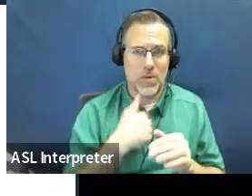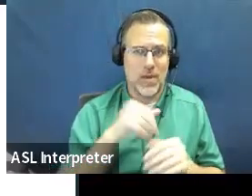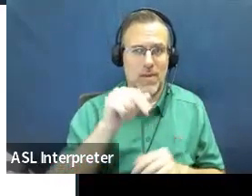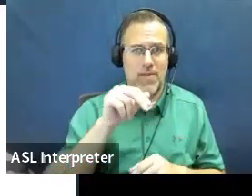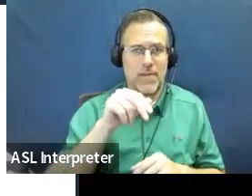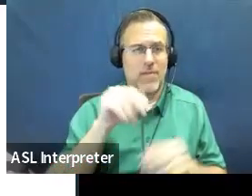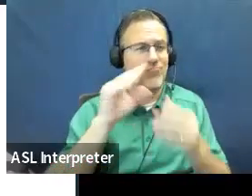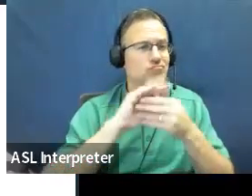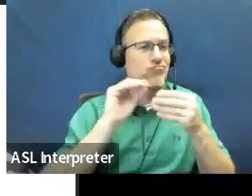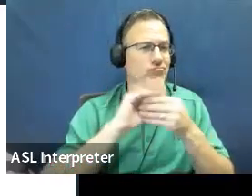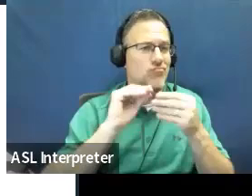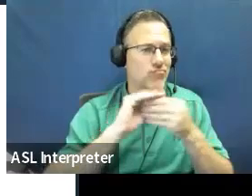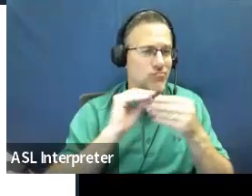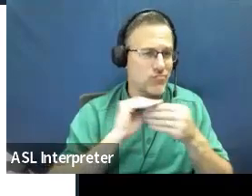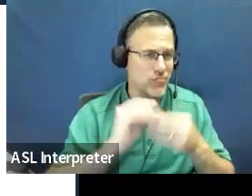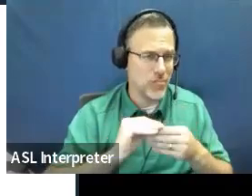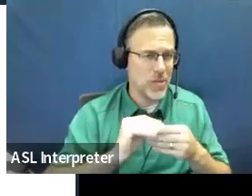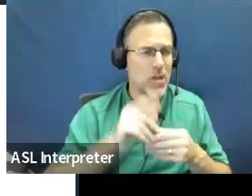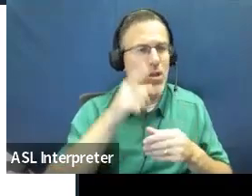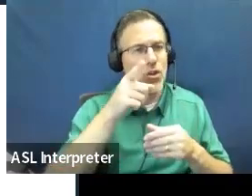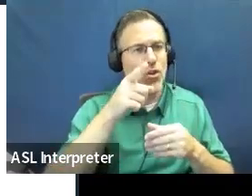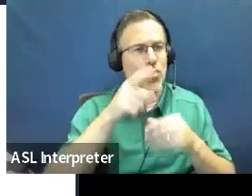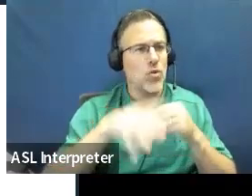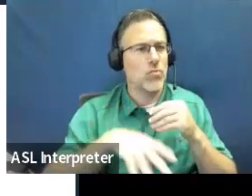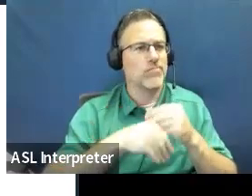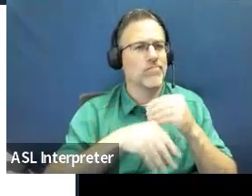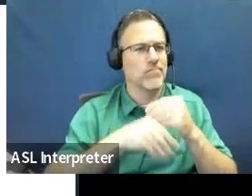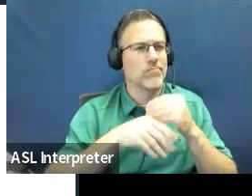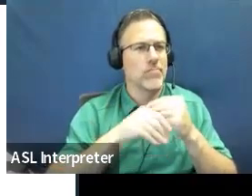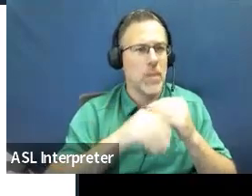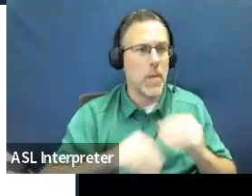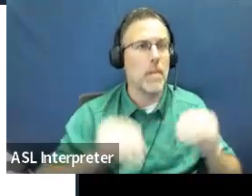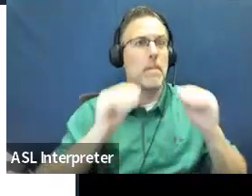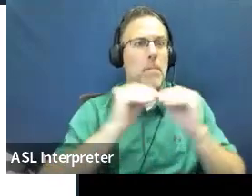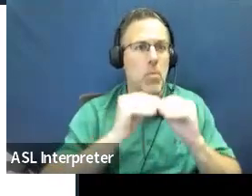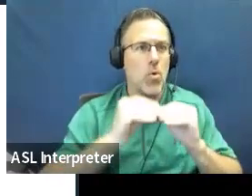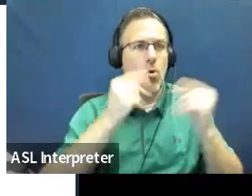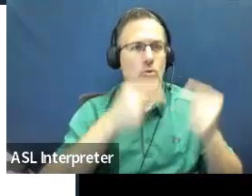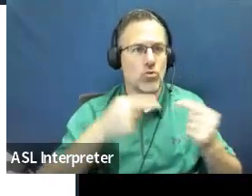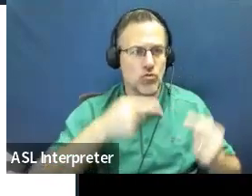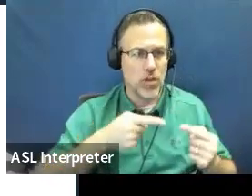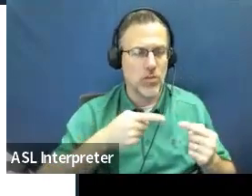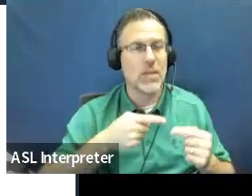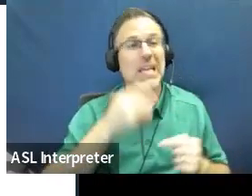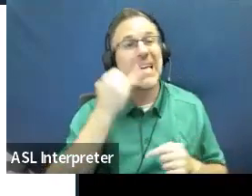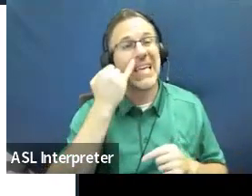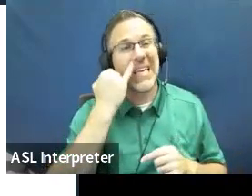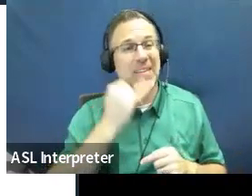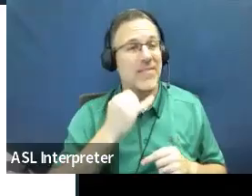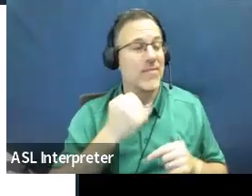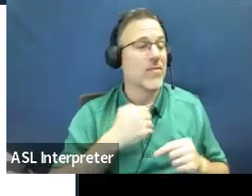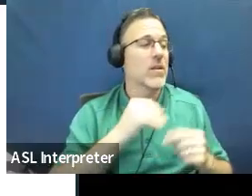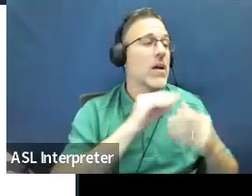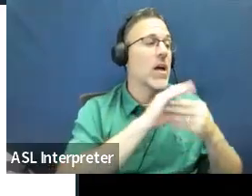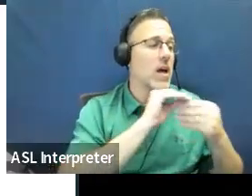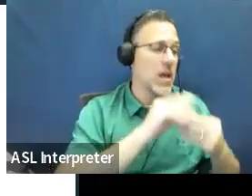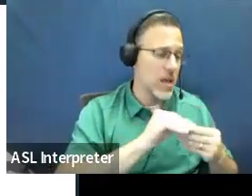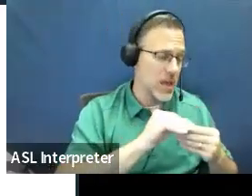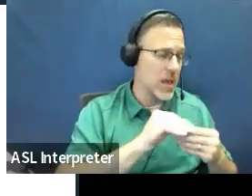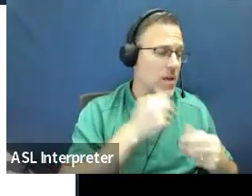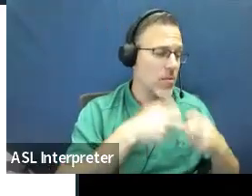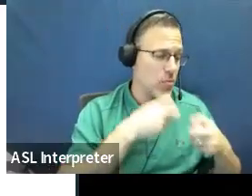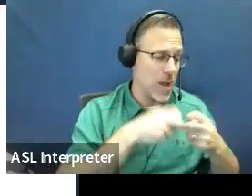list more things that the student struggles with. And then if you don't have a goal related to that, then that would